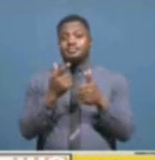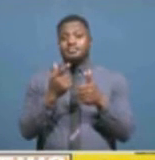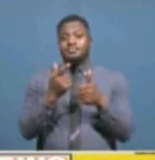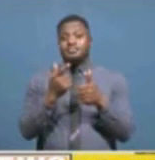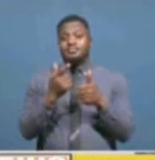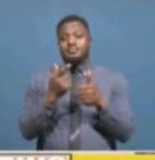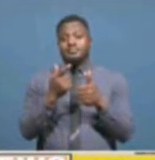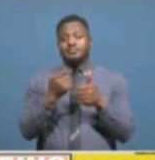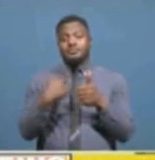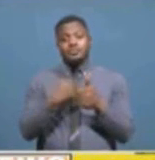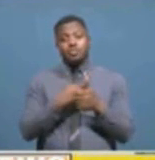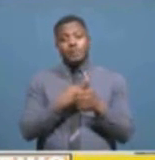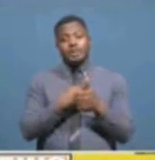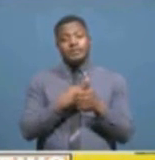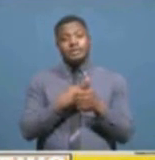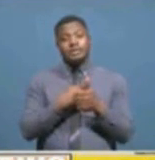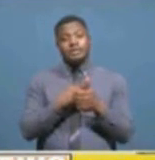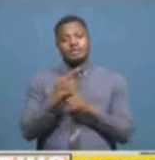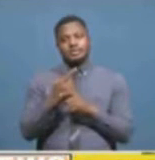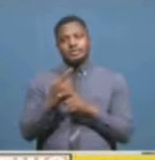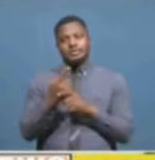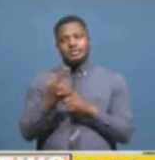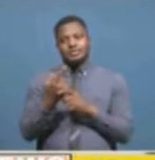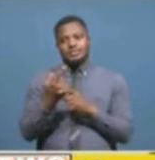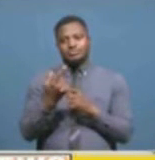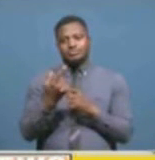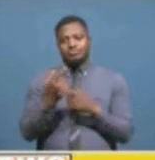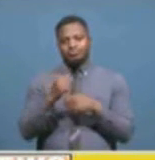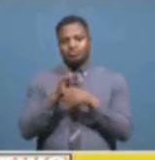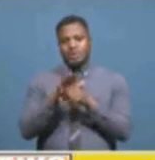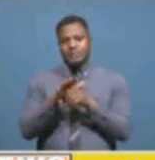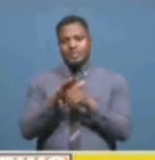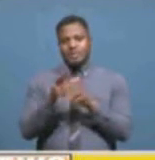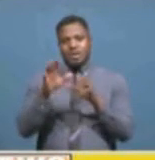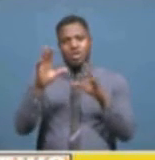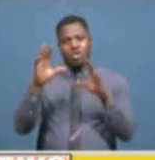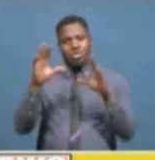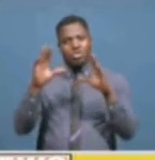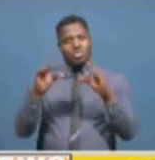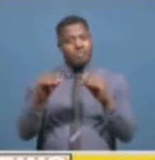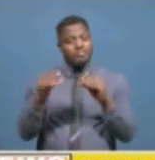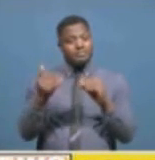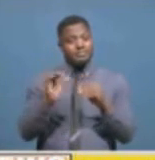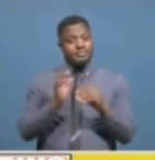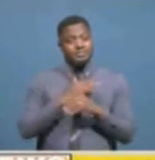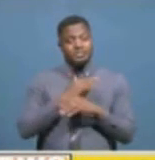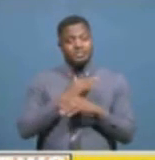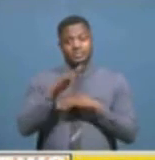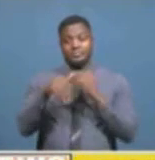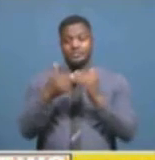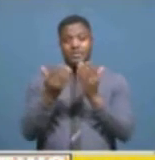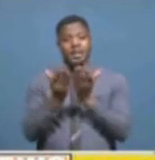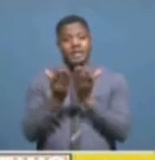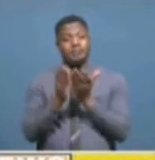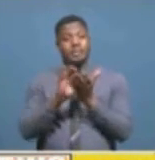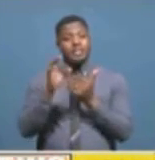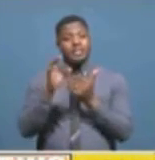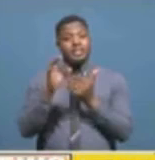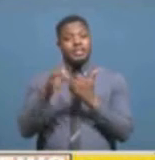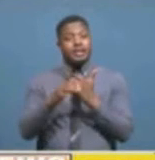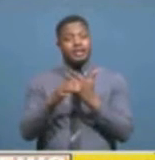we had just come out of COVID, and our entire academic calendar was